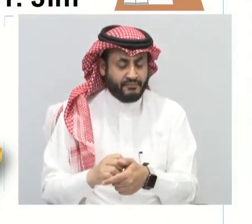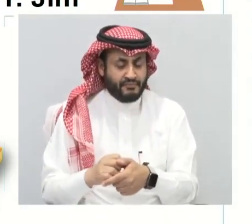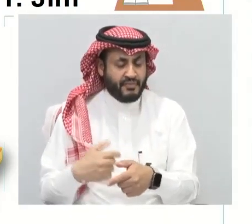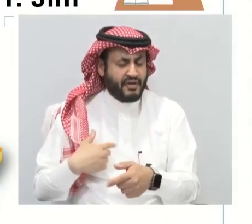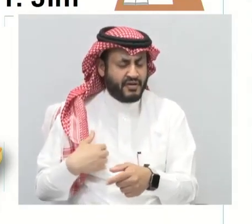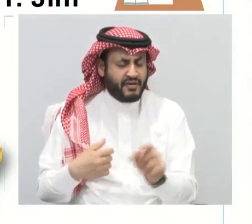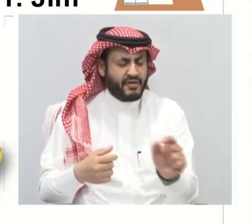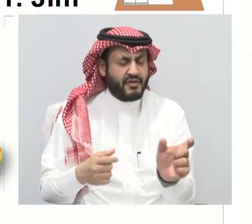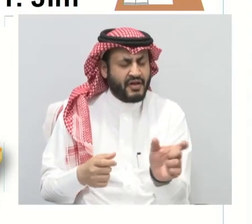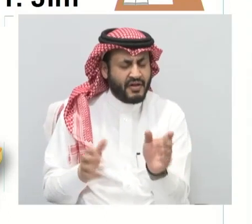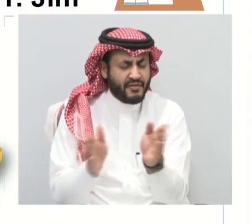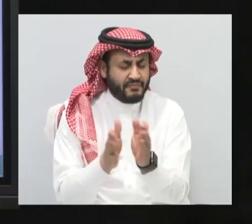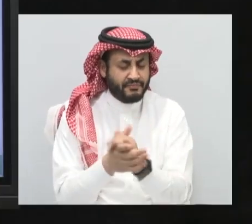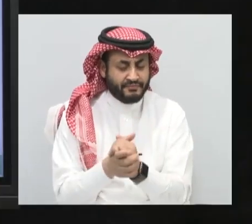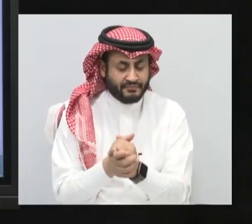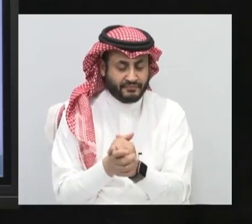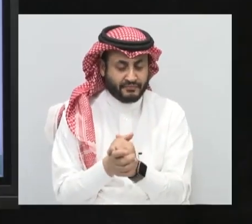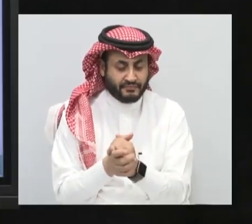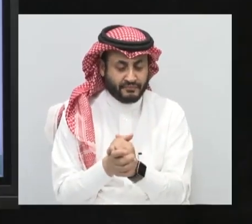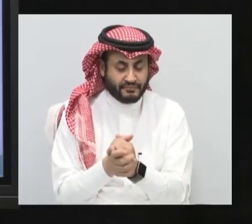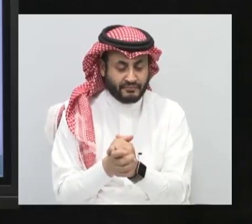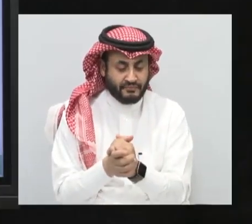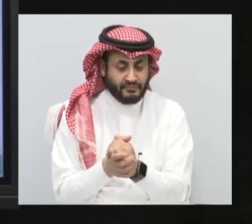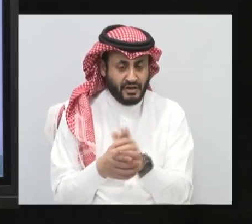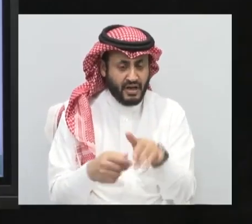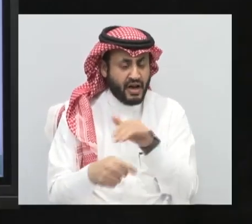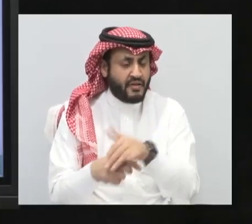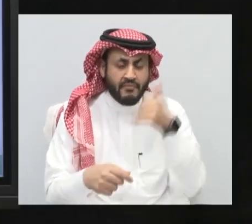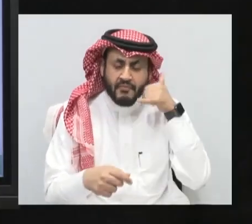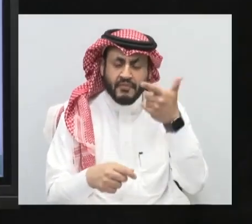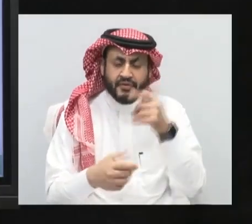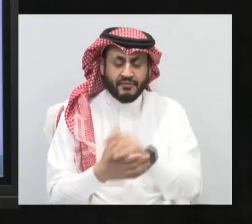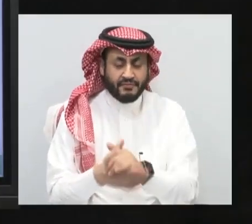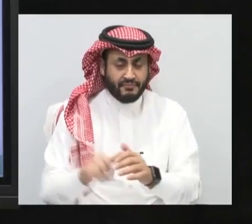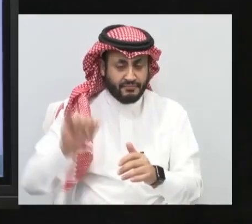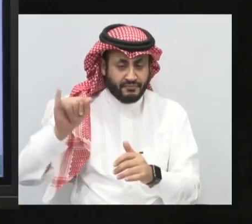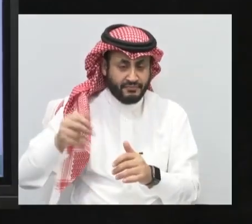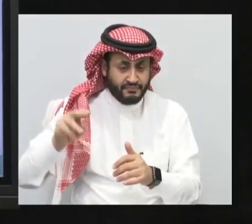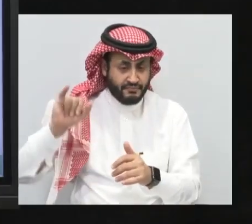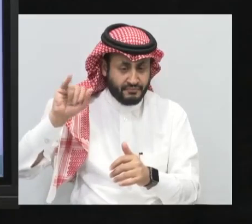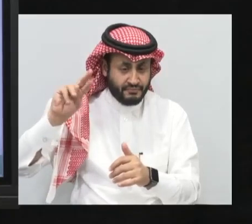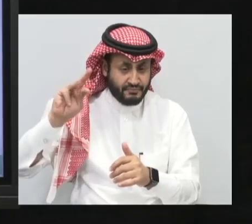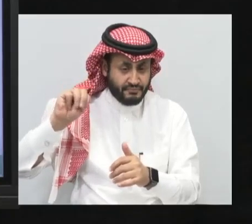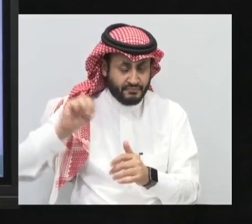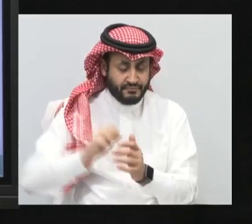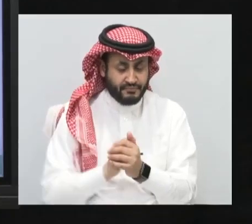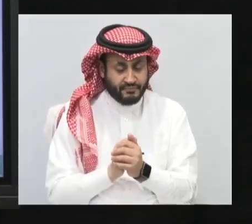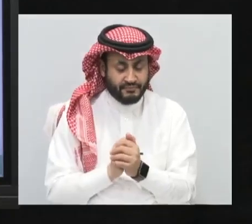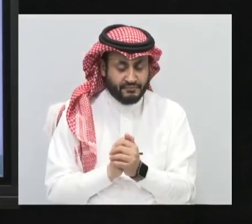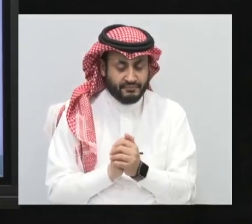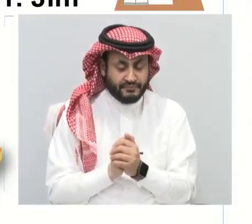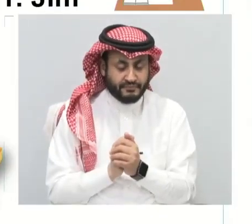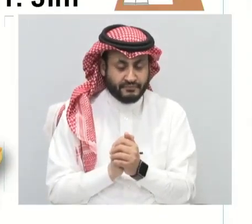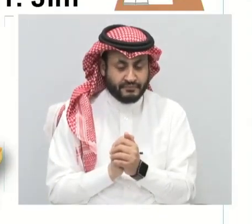is the shortest sentence. Now we are telling who called. That is Jim. So we say here in the first sentence, Jim